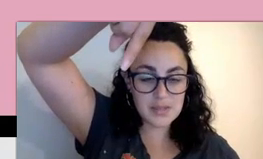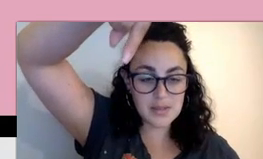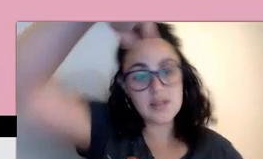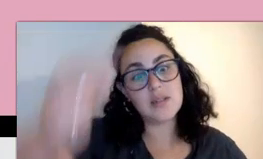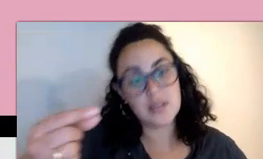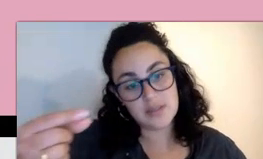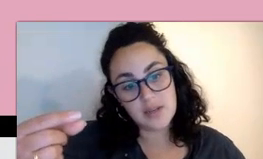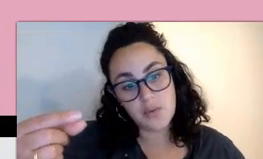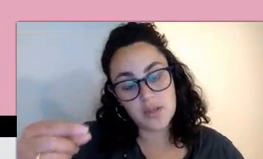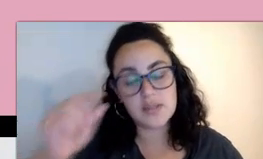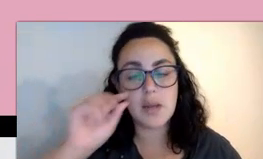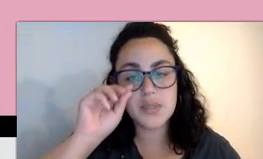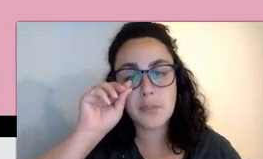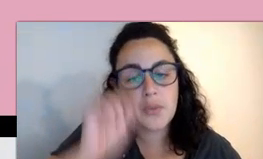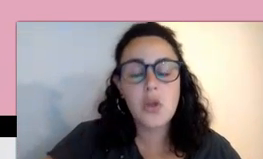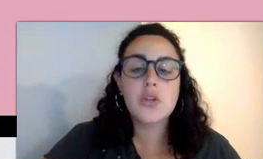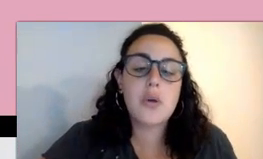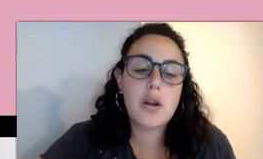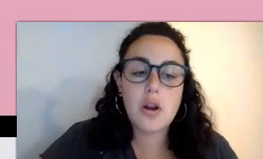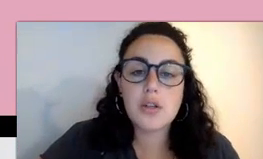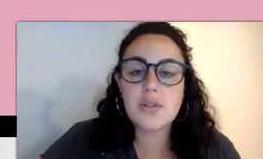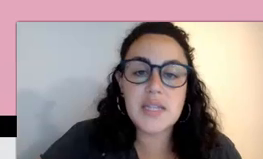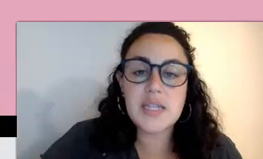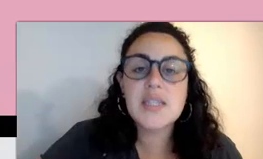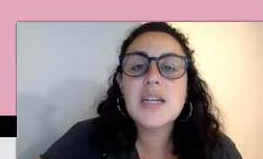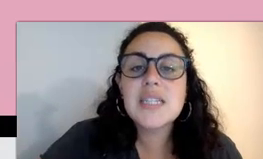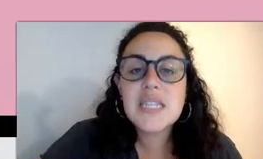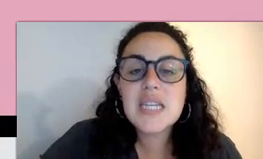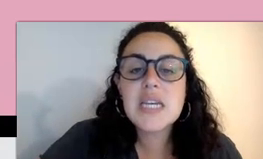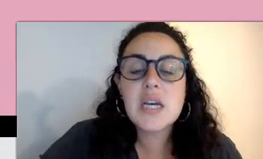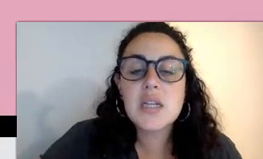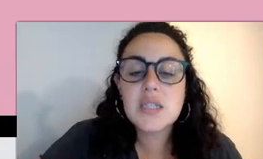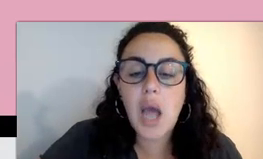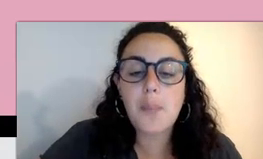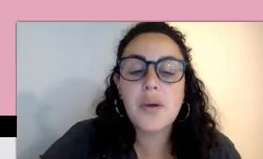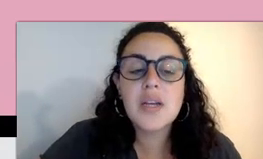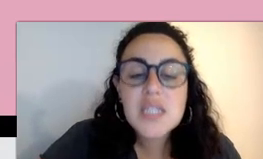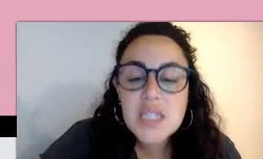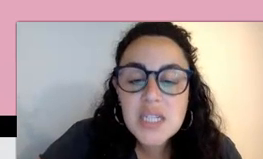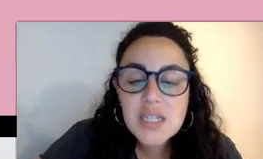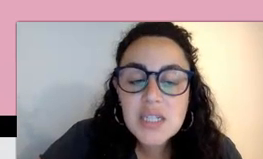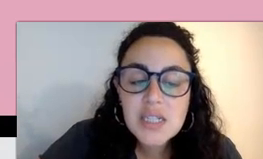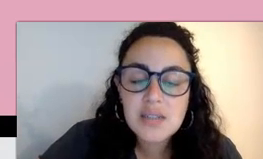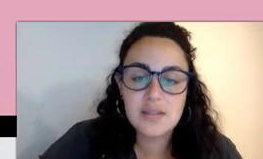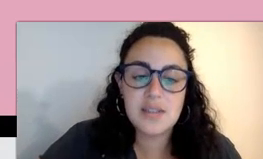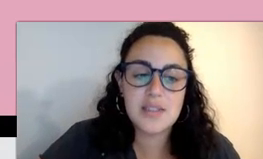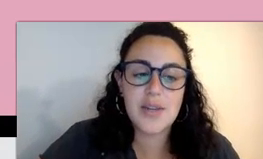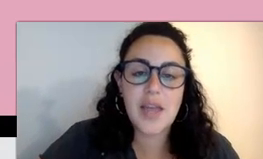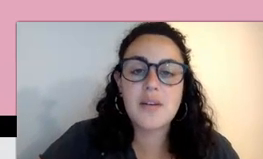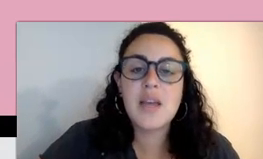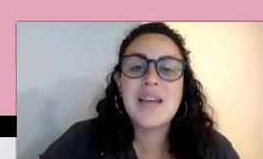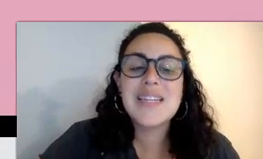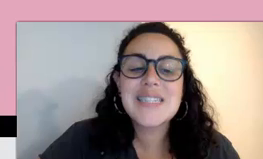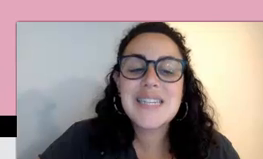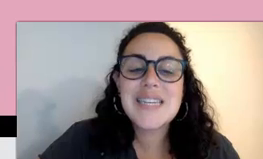and spins until it doesn't anymore and it stops. So our card goes like this. T, top, T. Let's do it